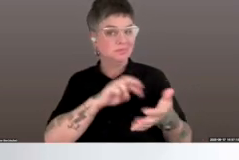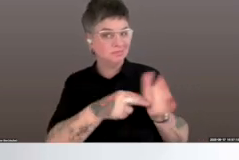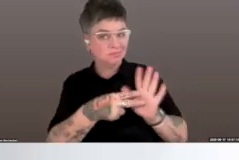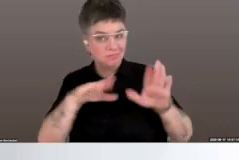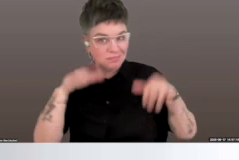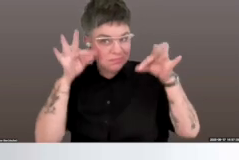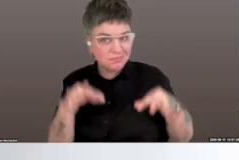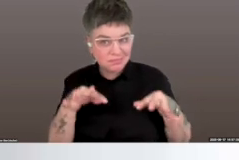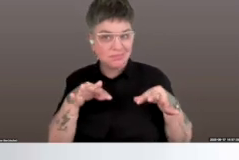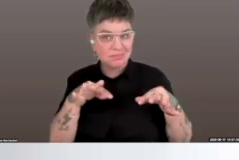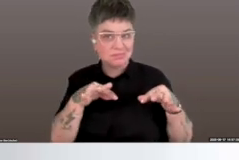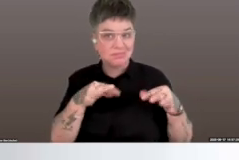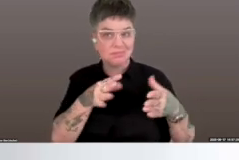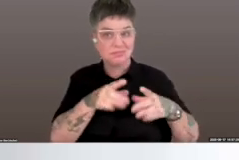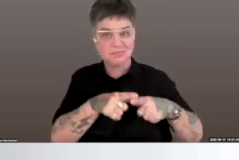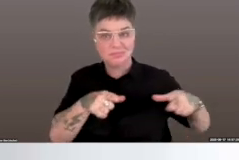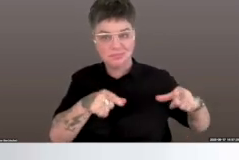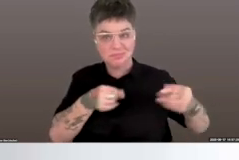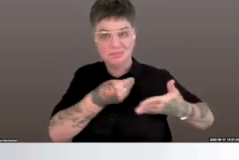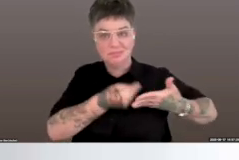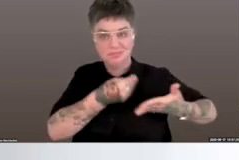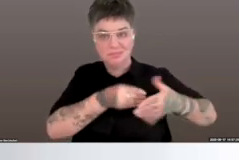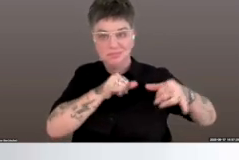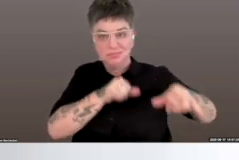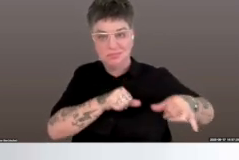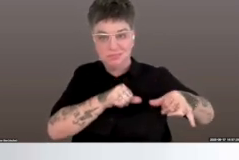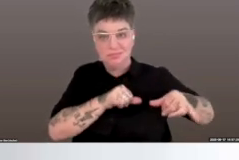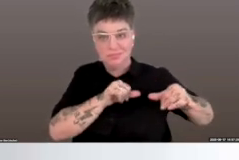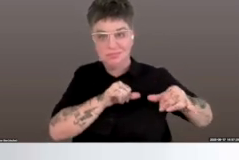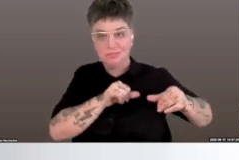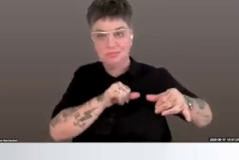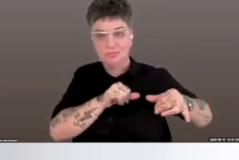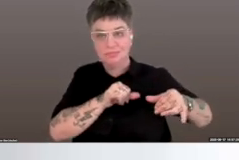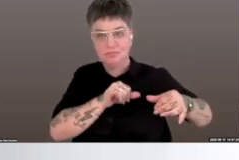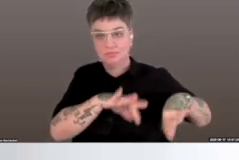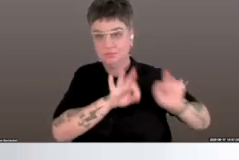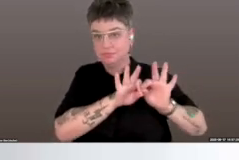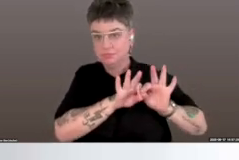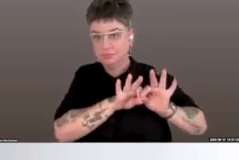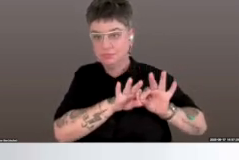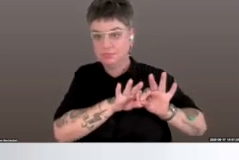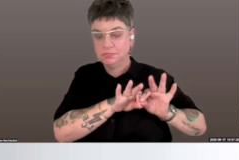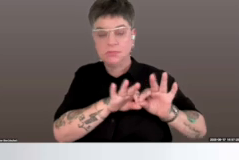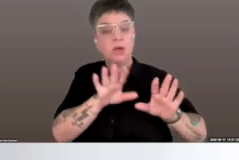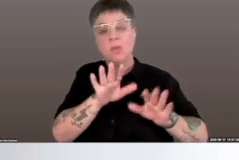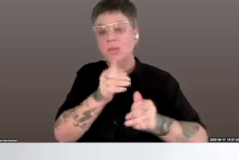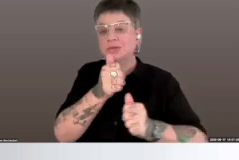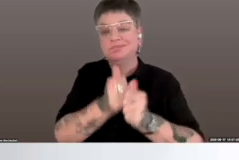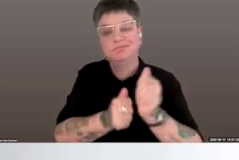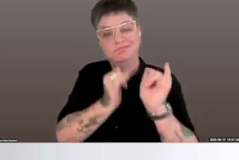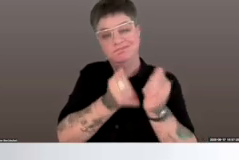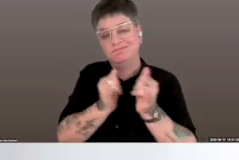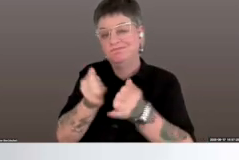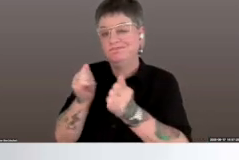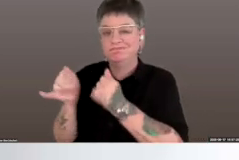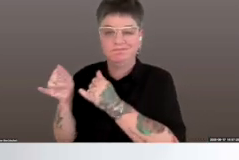the voucher original value will remain. You're still deliberating on. Well, that's on a case-by-case basis, Jamie. That's why we